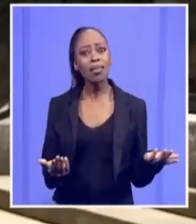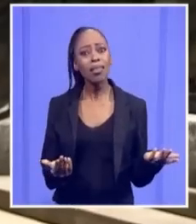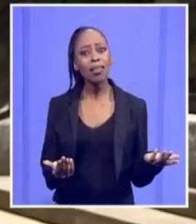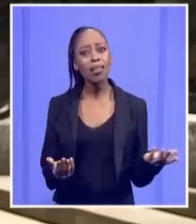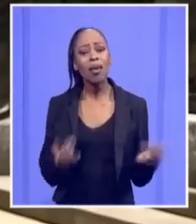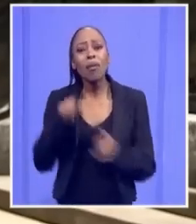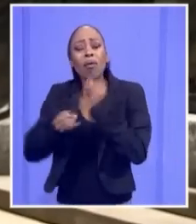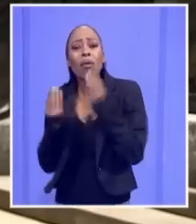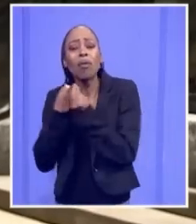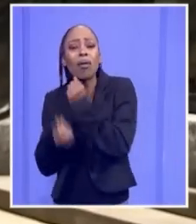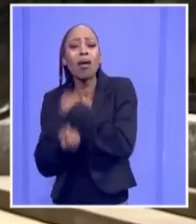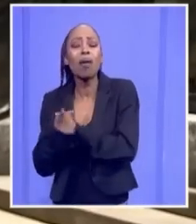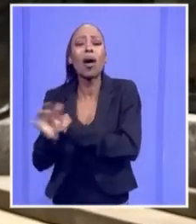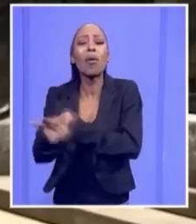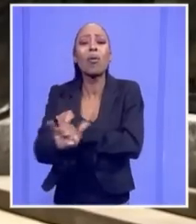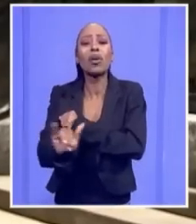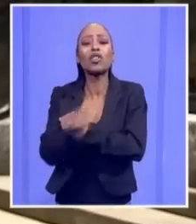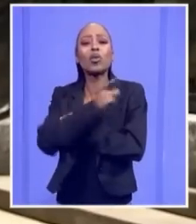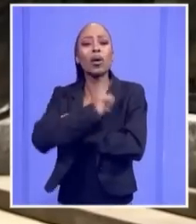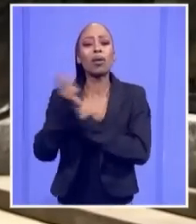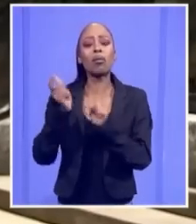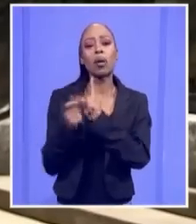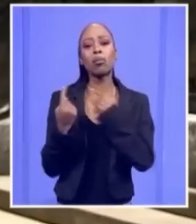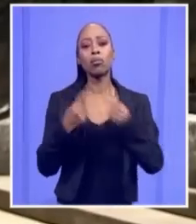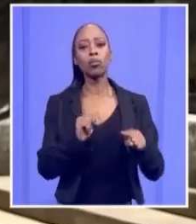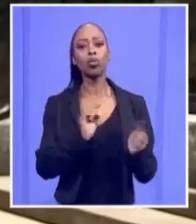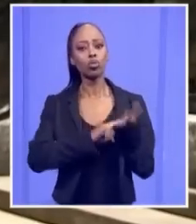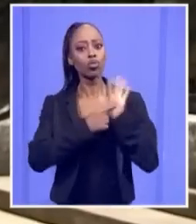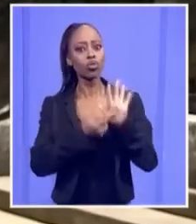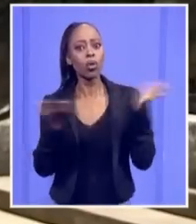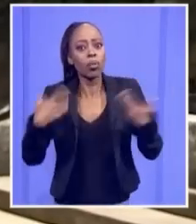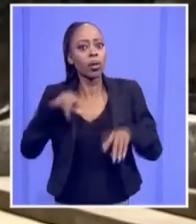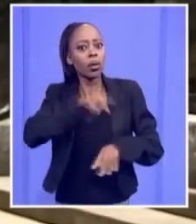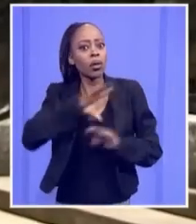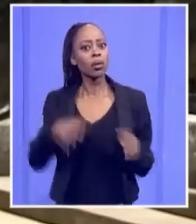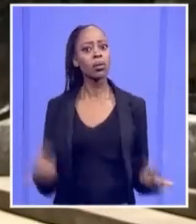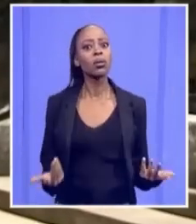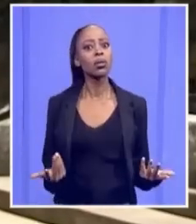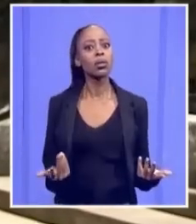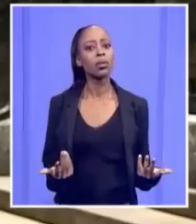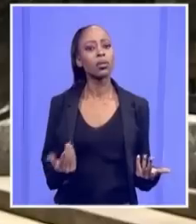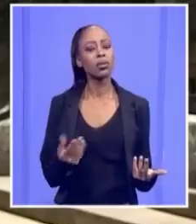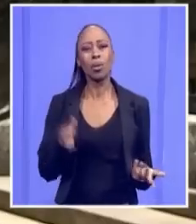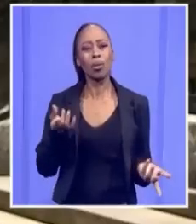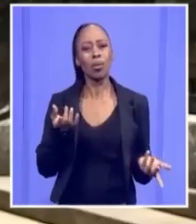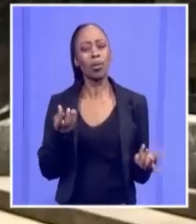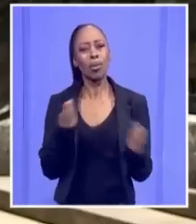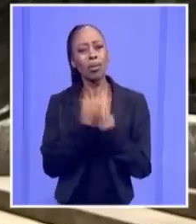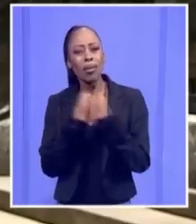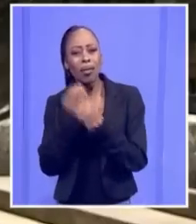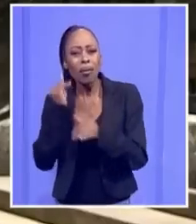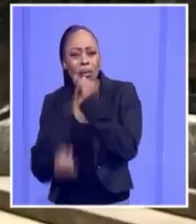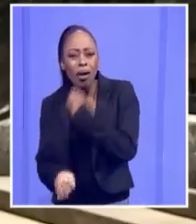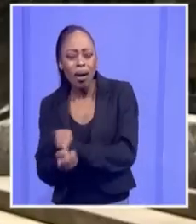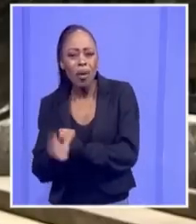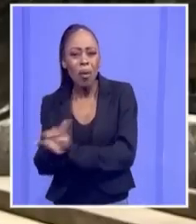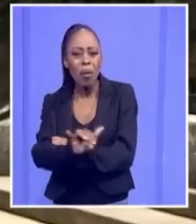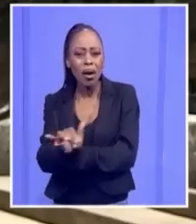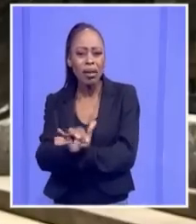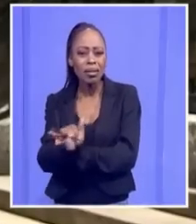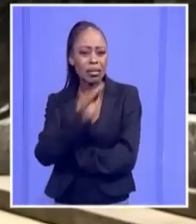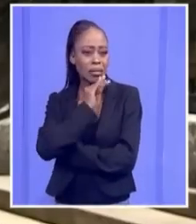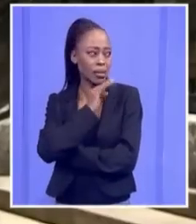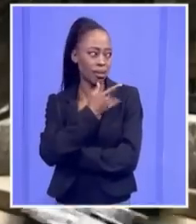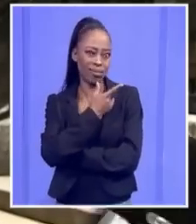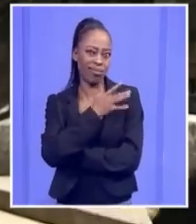there for a person to have an opportunity to prove his innocence? What harm is there? So we really think that's very contestable